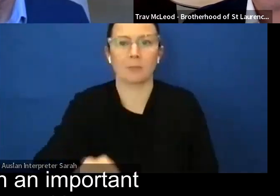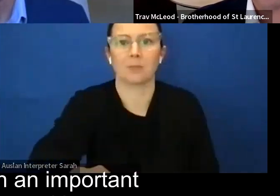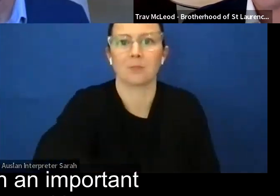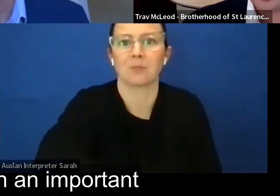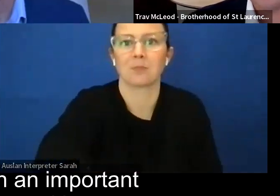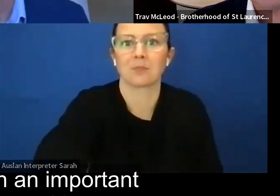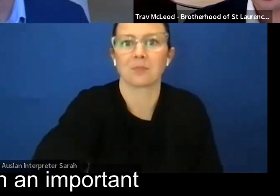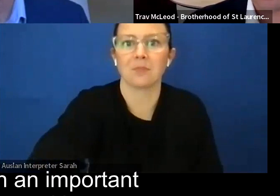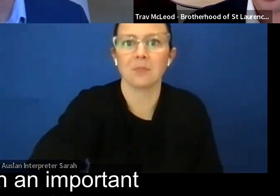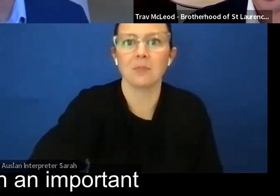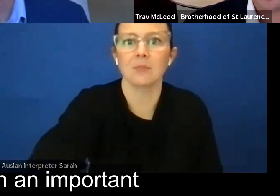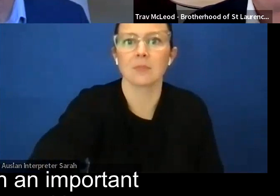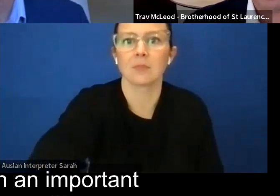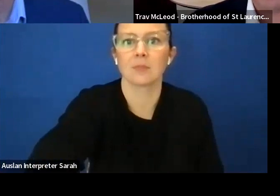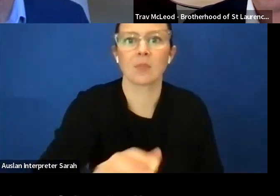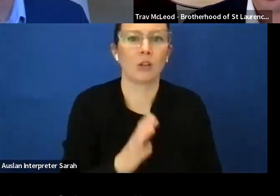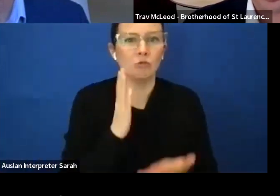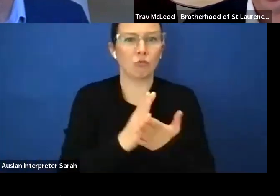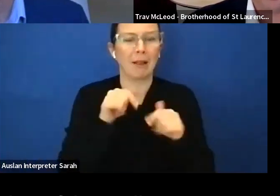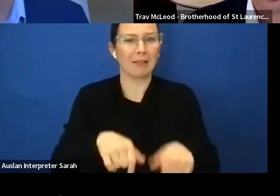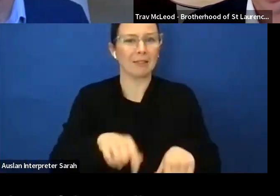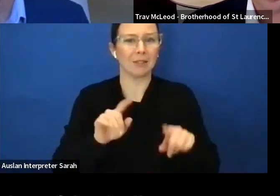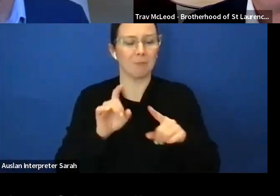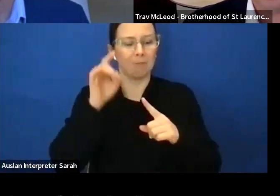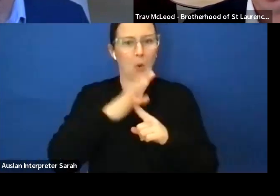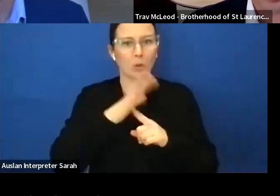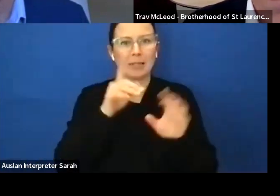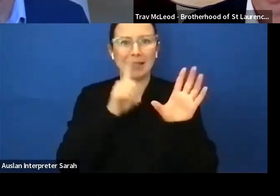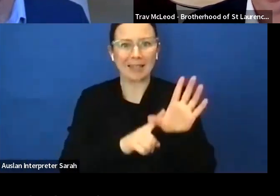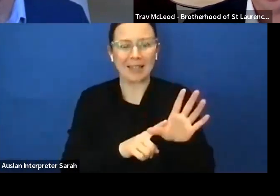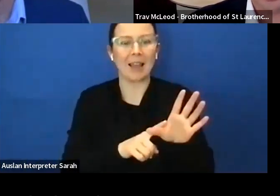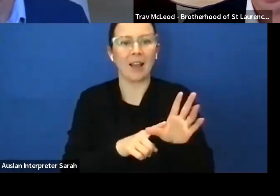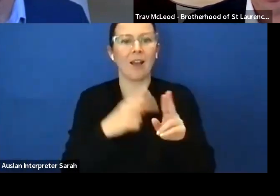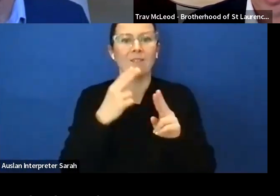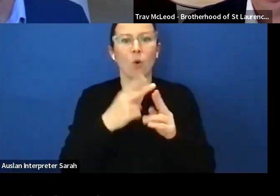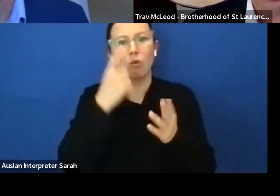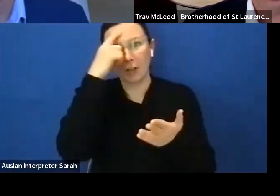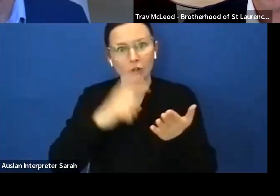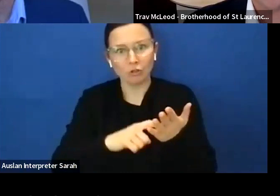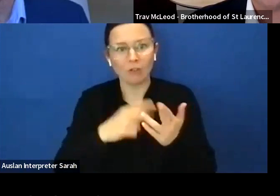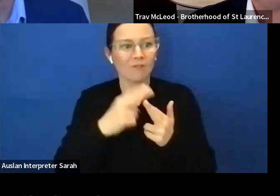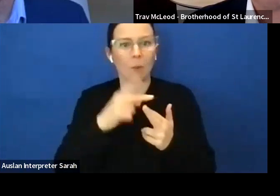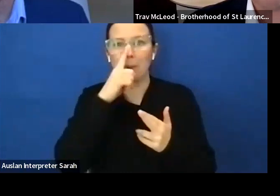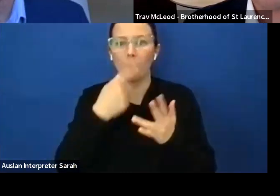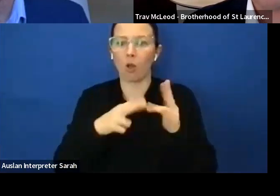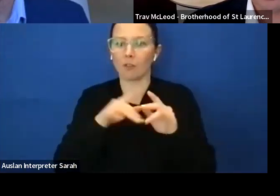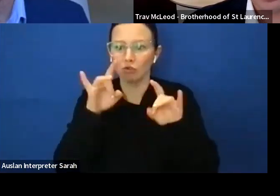is such an important year of recognition for the First Peoples of Australia and to elevating their